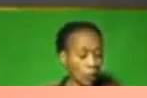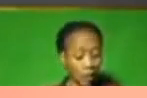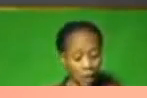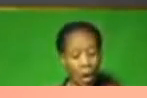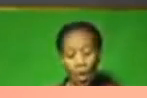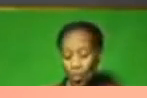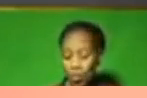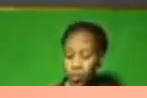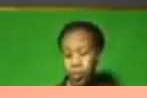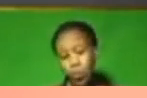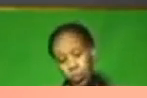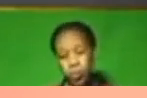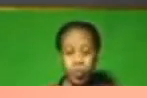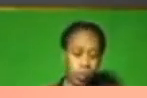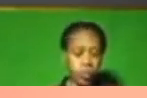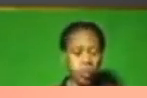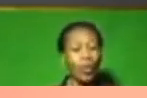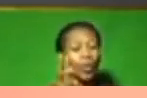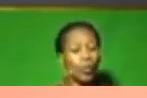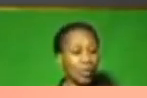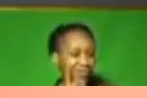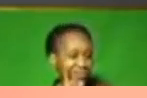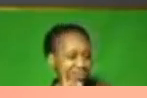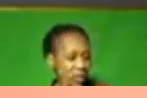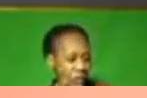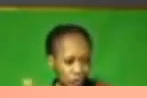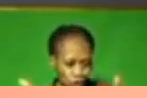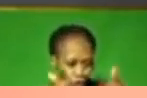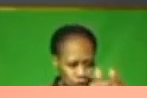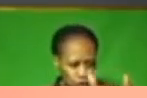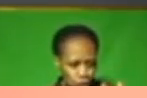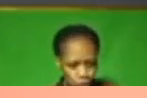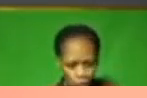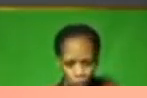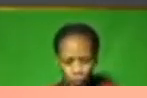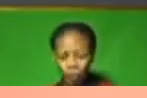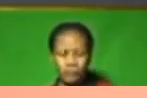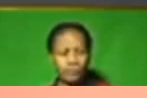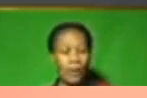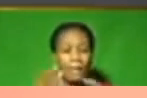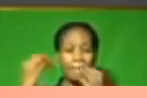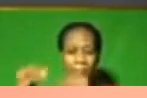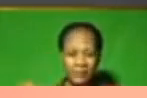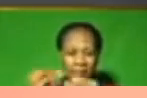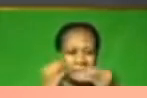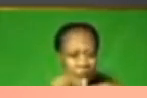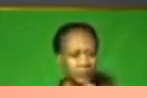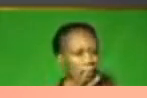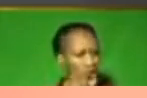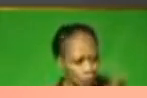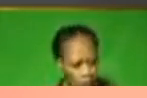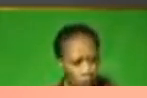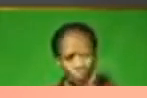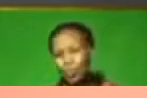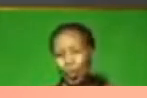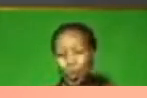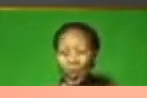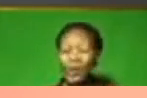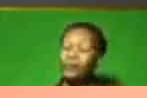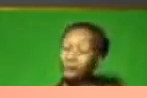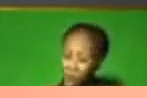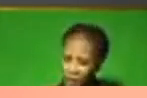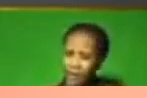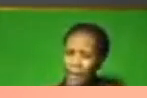forward, we will look to our partners in business and labor to put